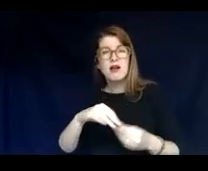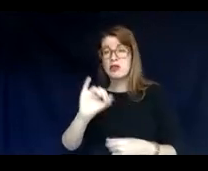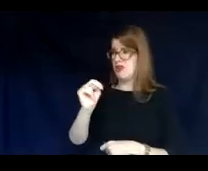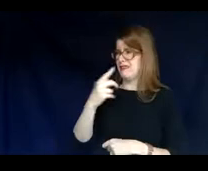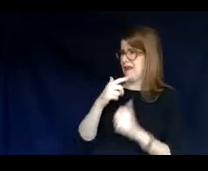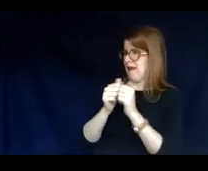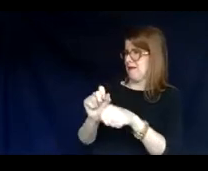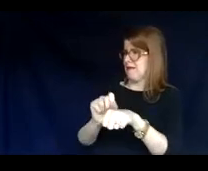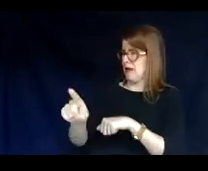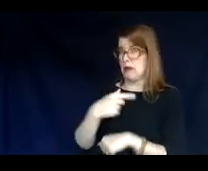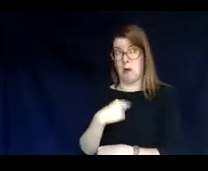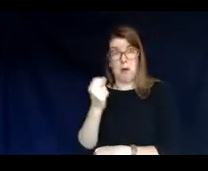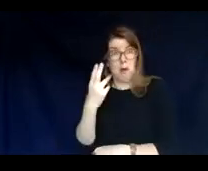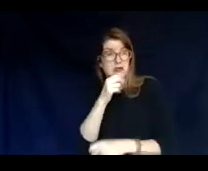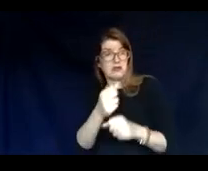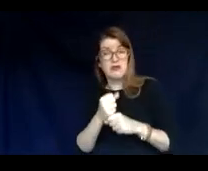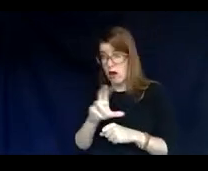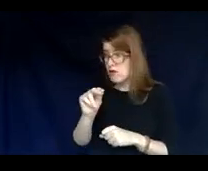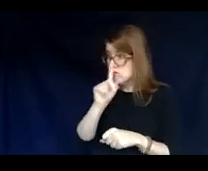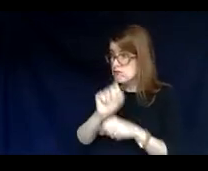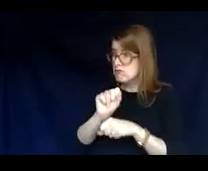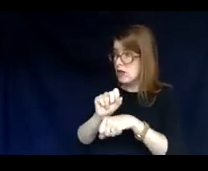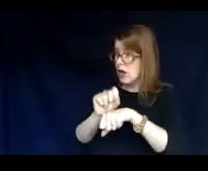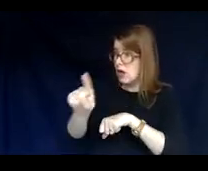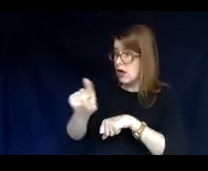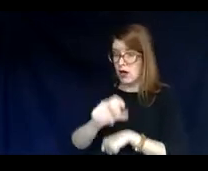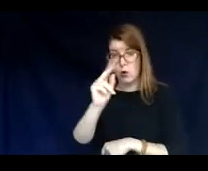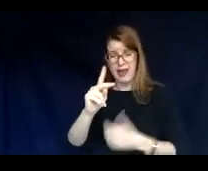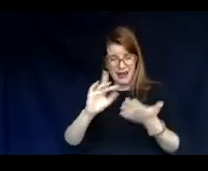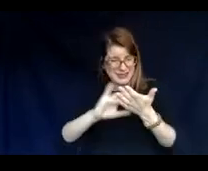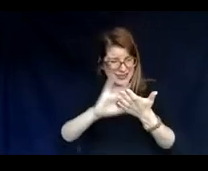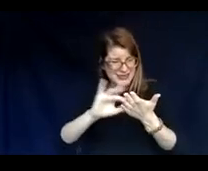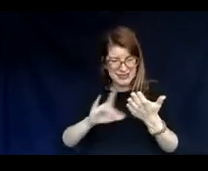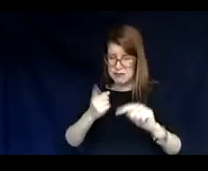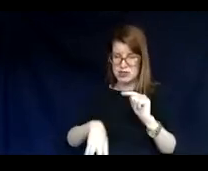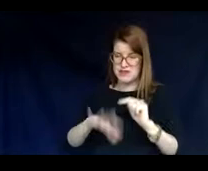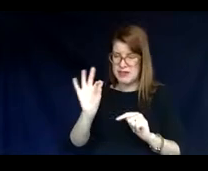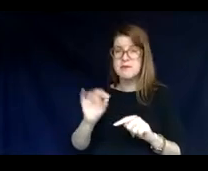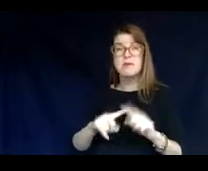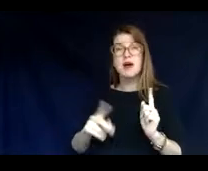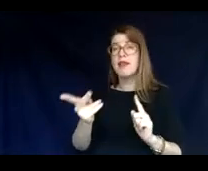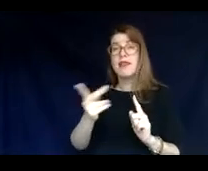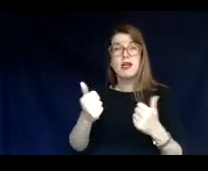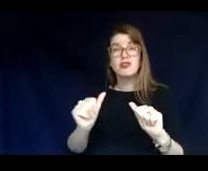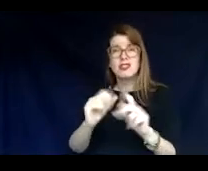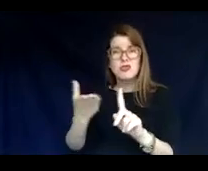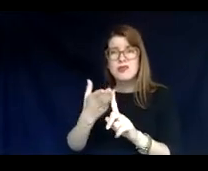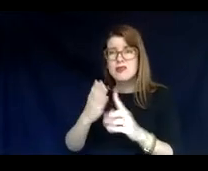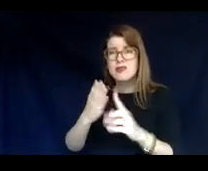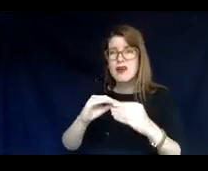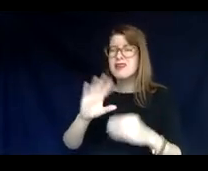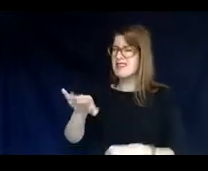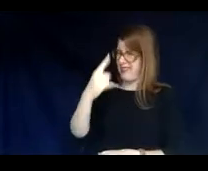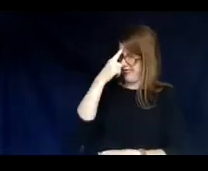like, well, I didn't receive a text message. And he said, no, I really did. I said, all right. I looked for it. I couldn't find it. But in the end, they were trying to say, hey, look, we think you